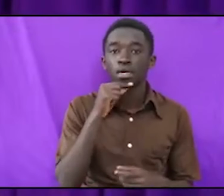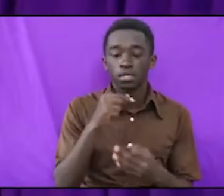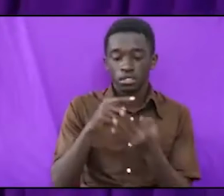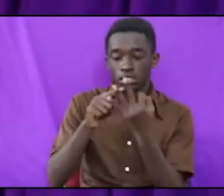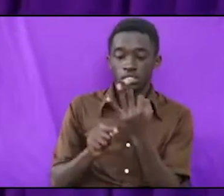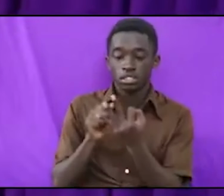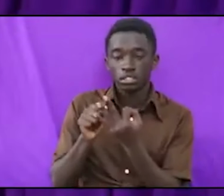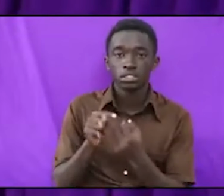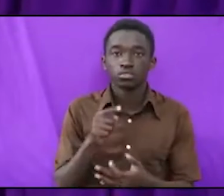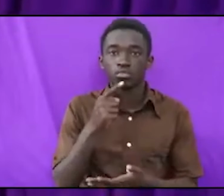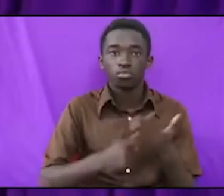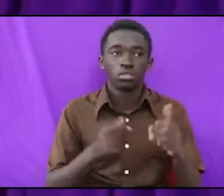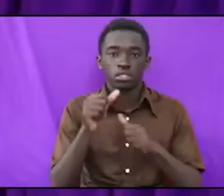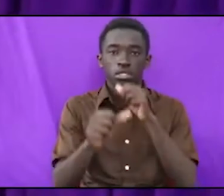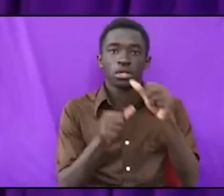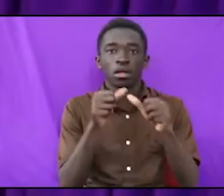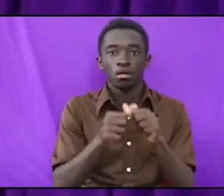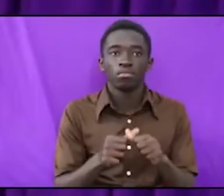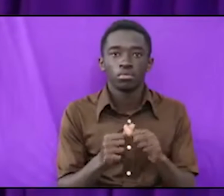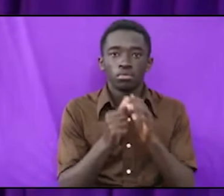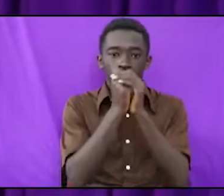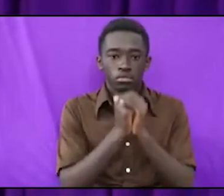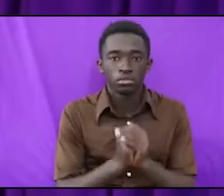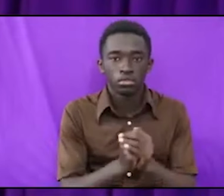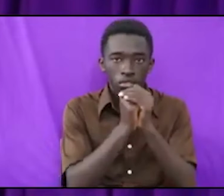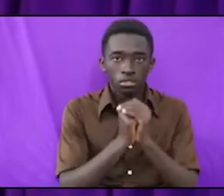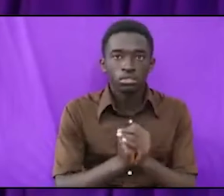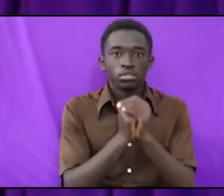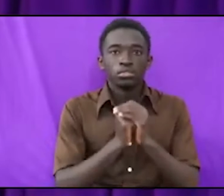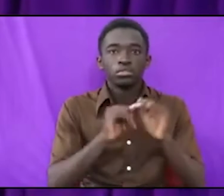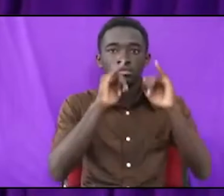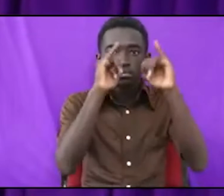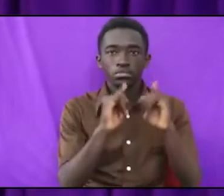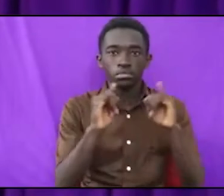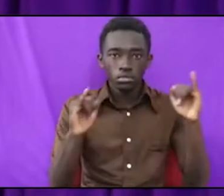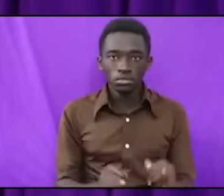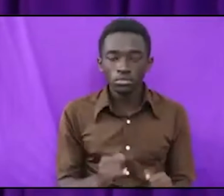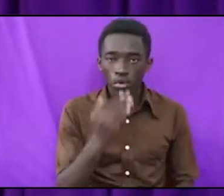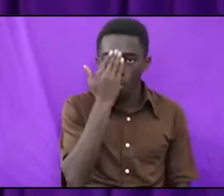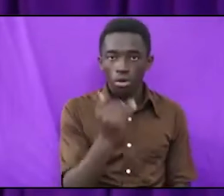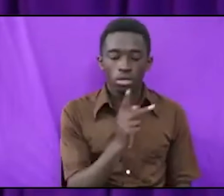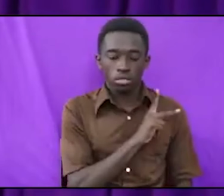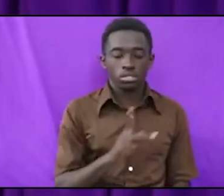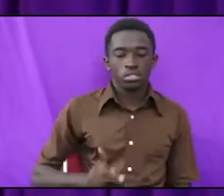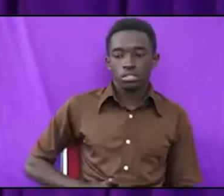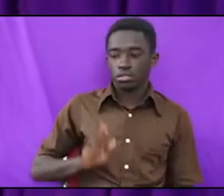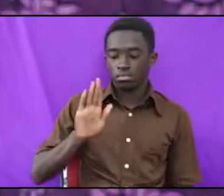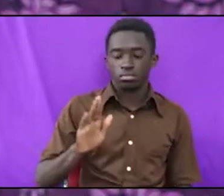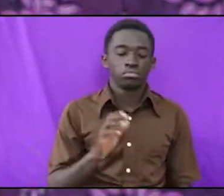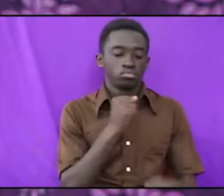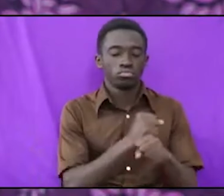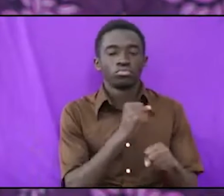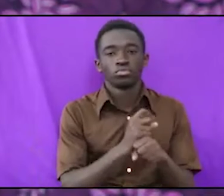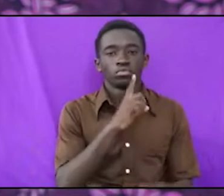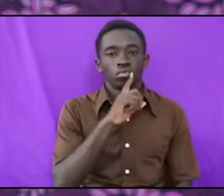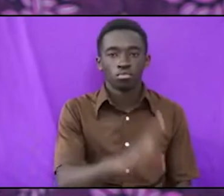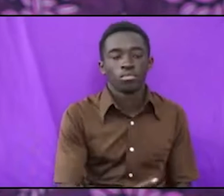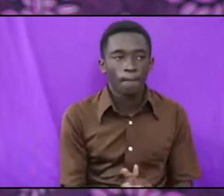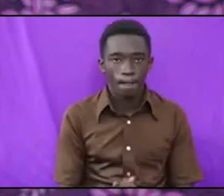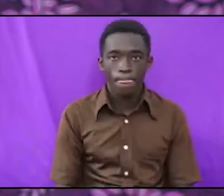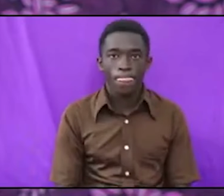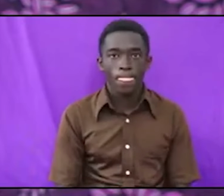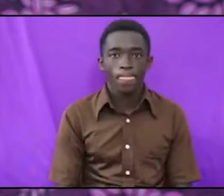about worshiping basically what we would say an idol, because the king had put it. I won't belabor